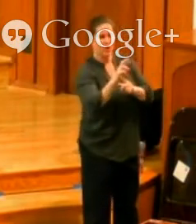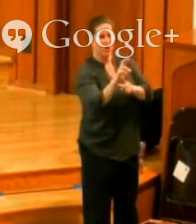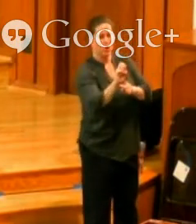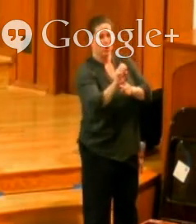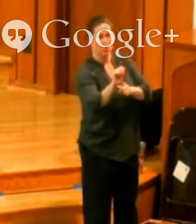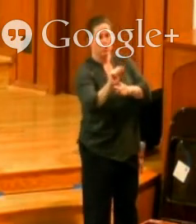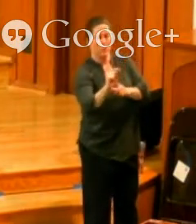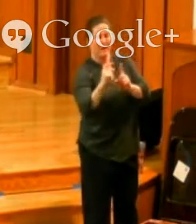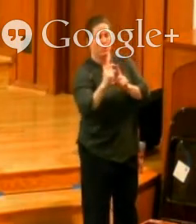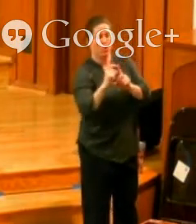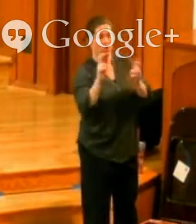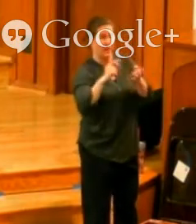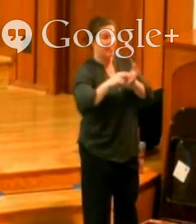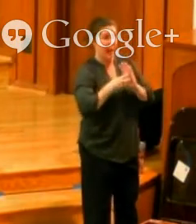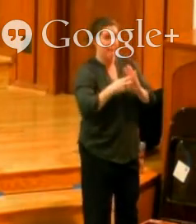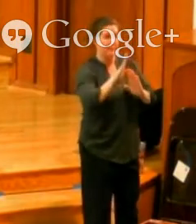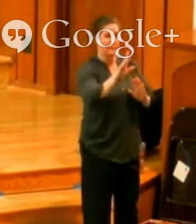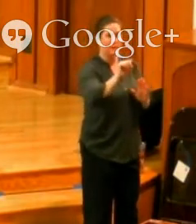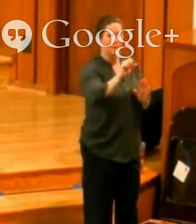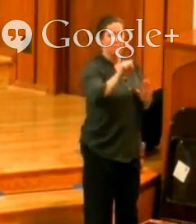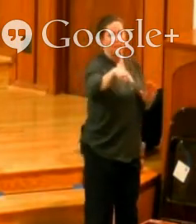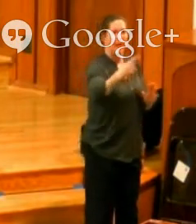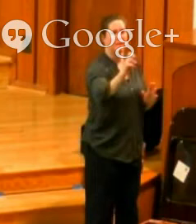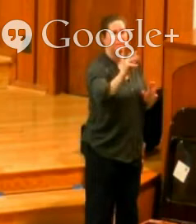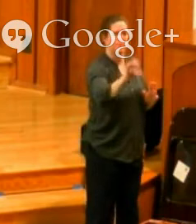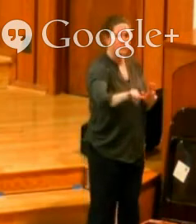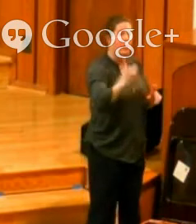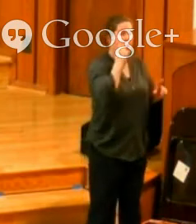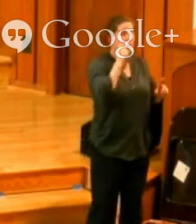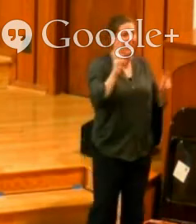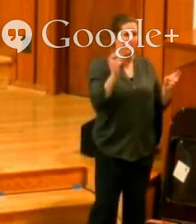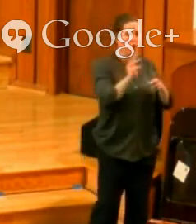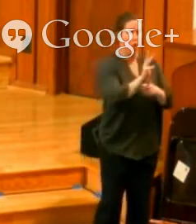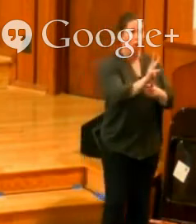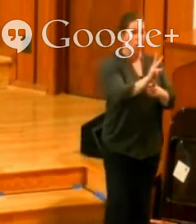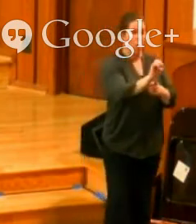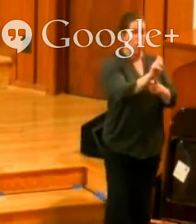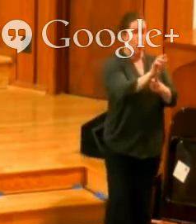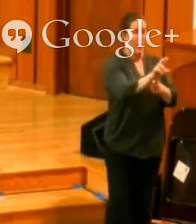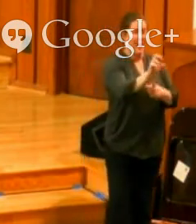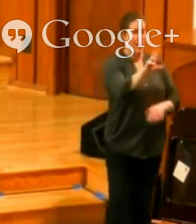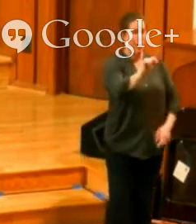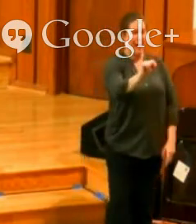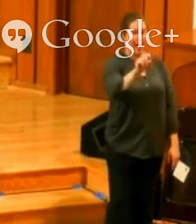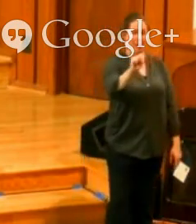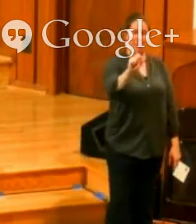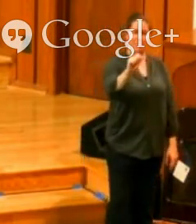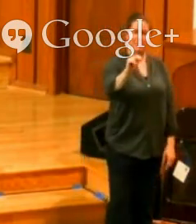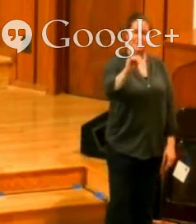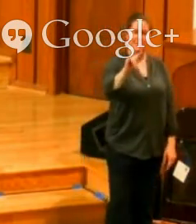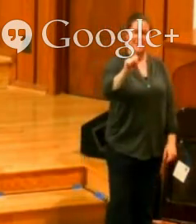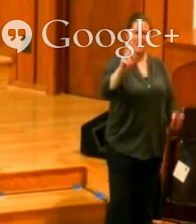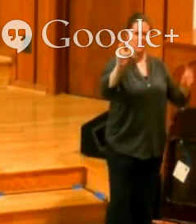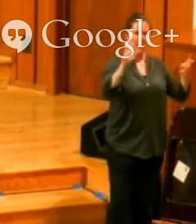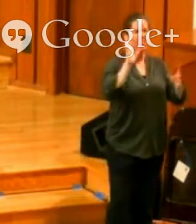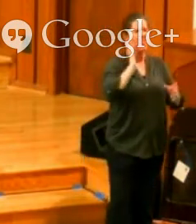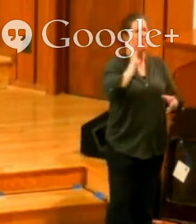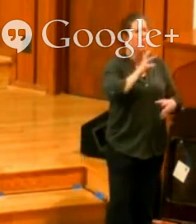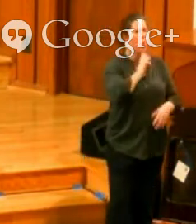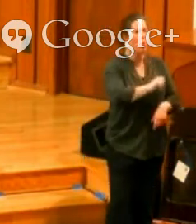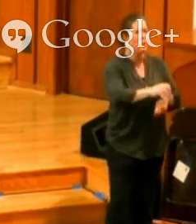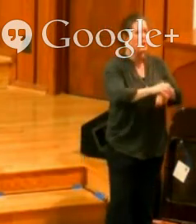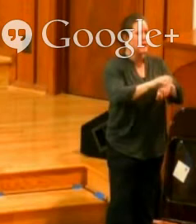and he'll wear out the saints. Now, wearing out the saints is like an old English term. He wore them out, mate. And that basically means that he it's fully destroyed,